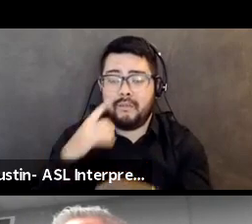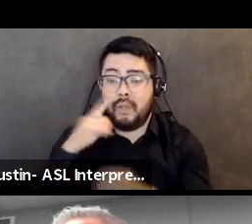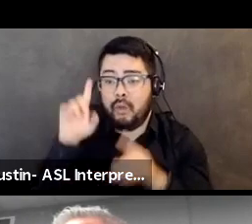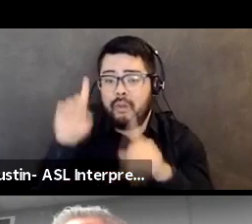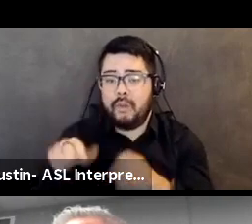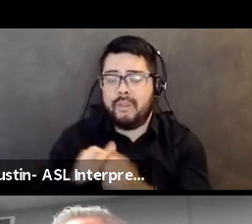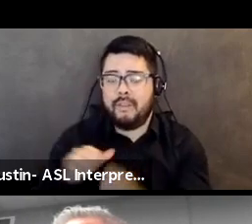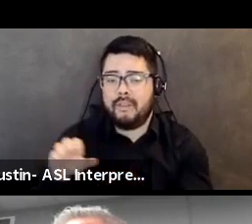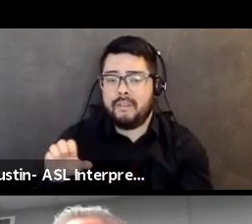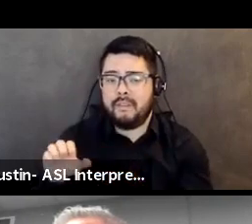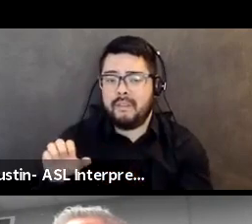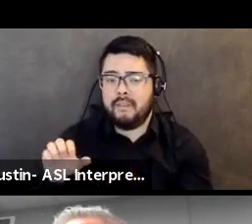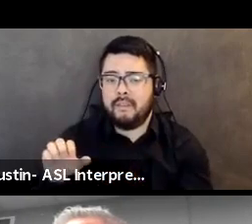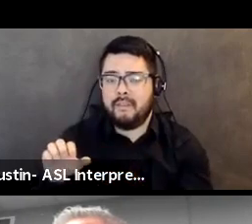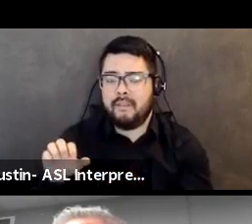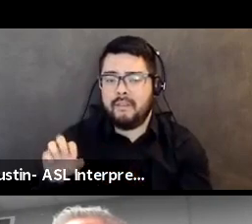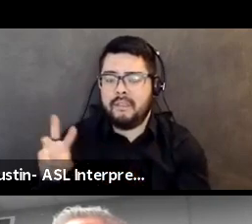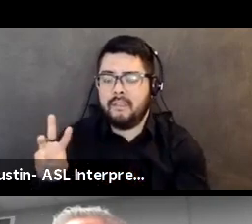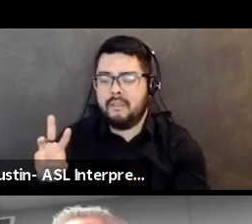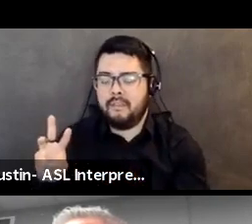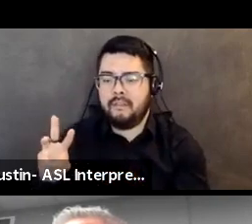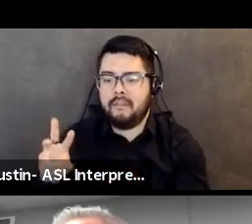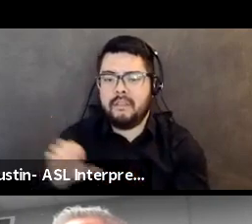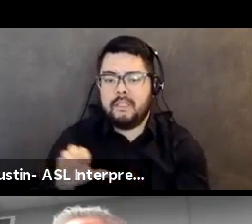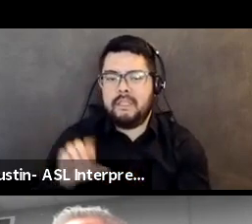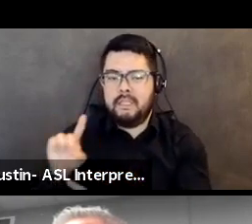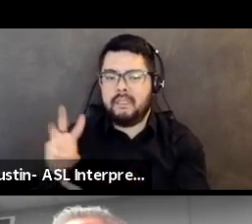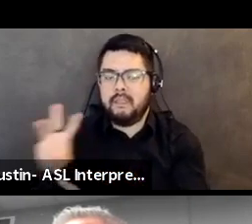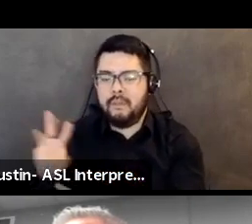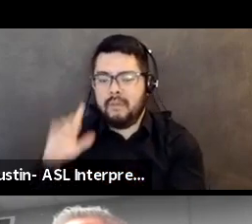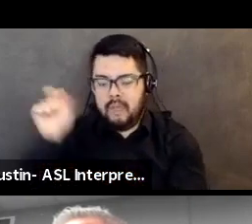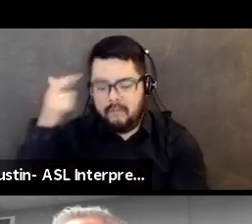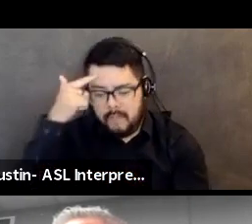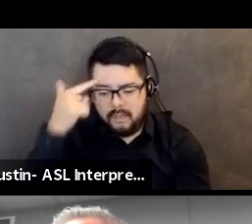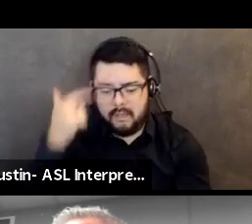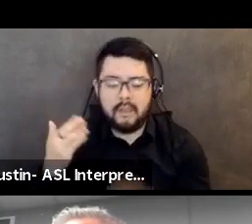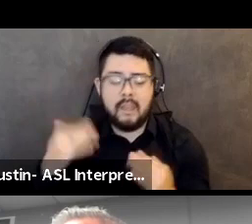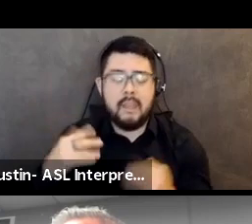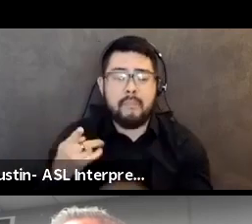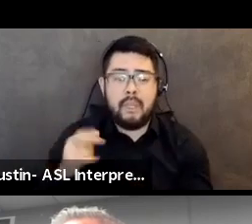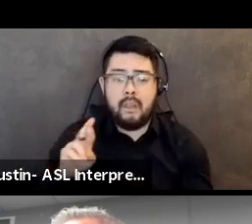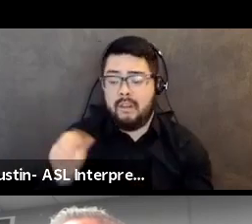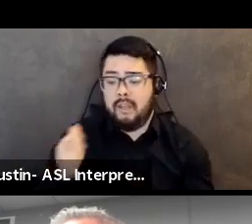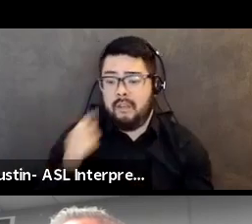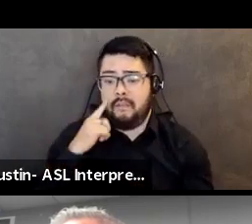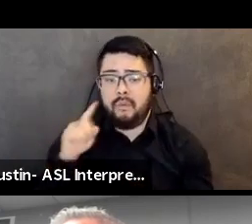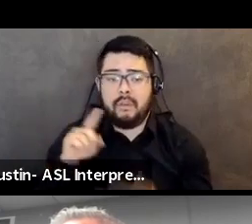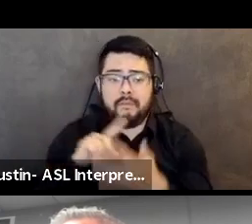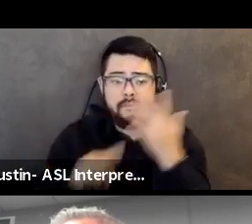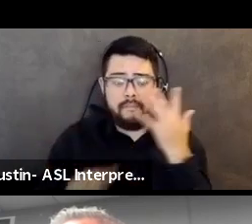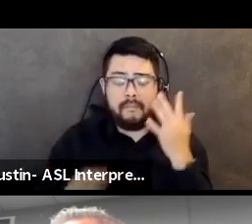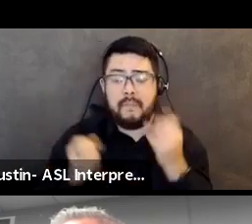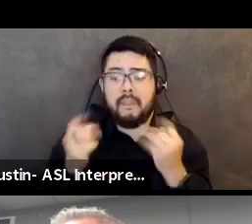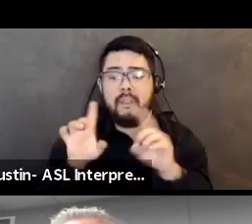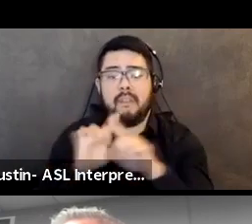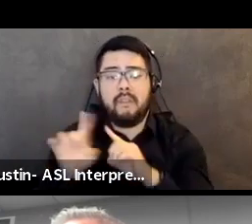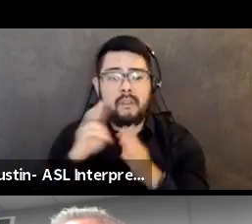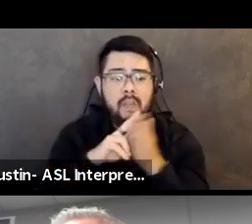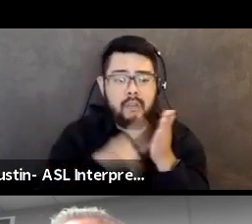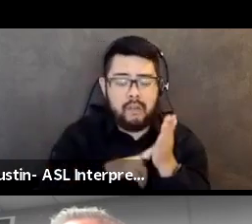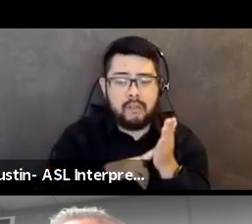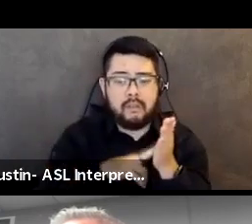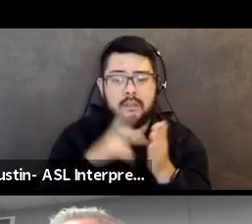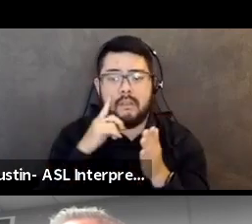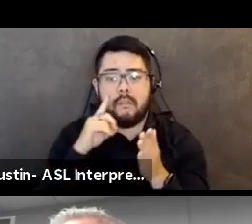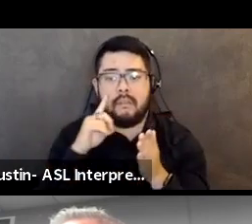cdw government pr 10 is to authorize new agreements with various vendors for the purchase and lease of